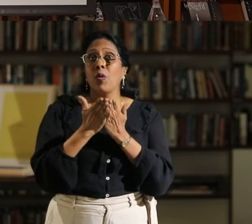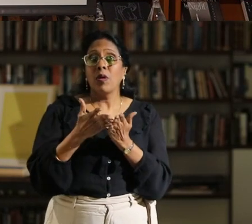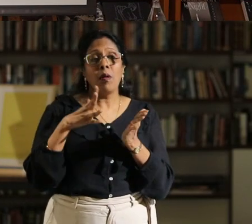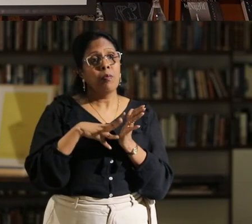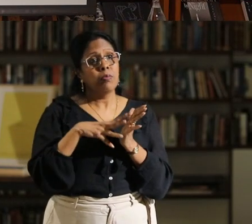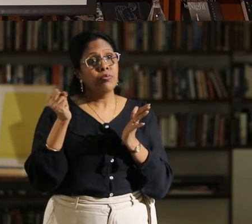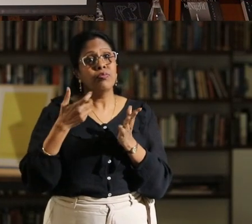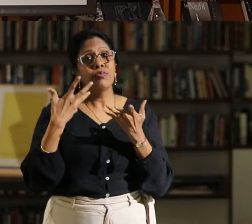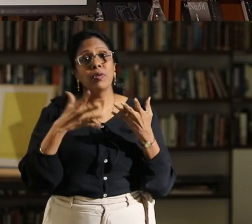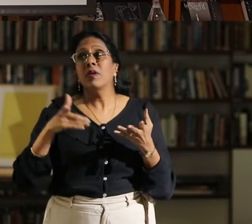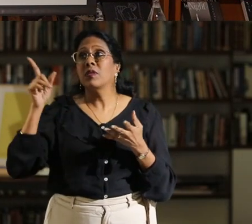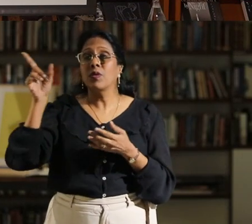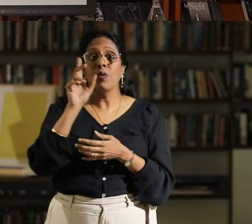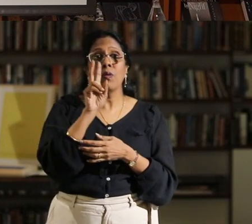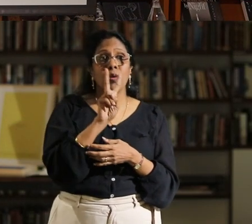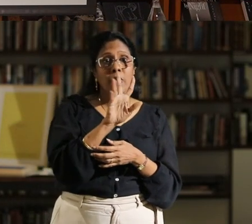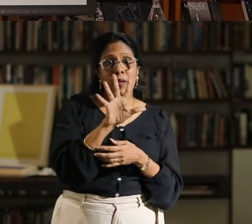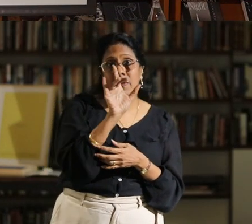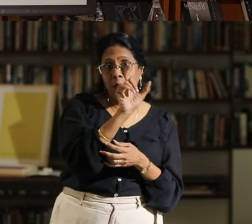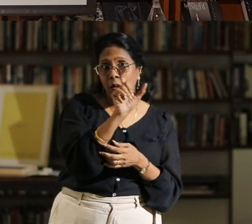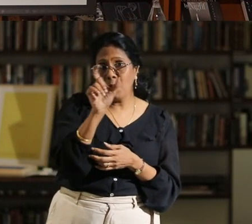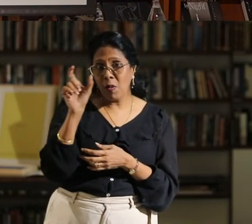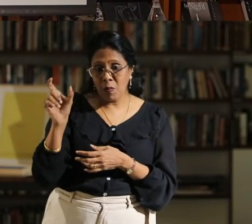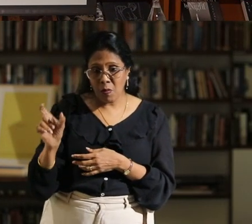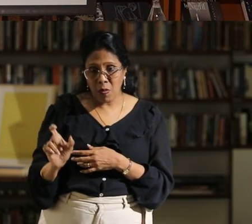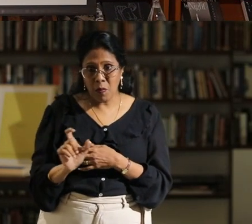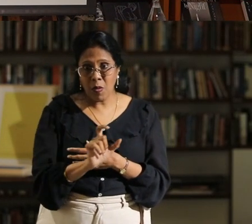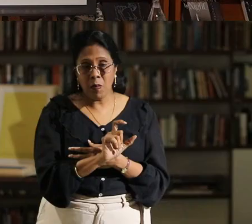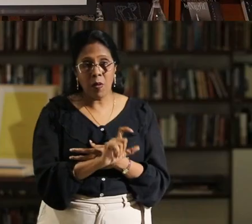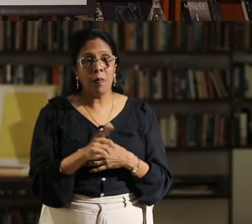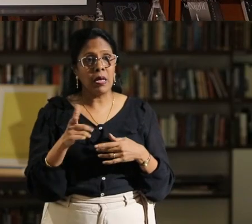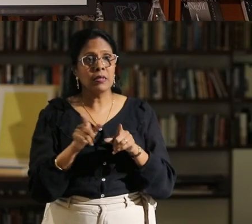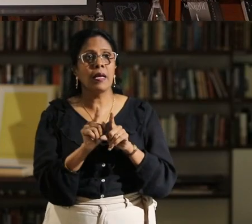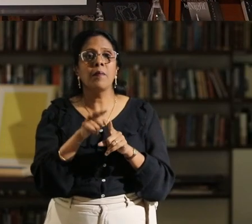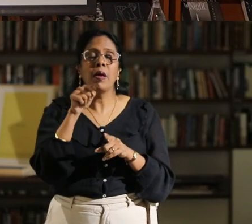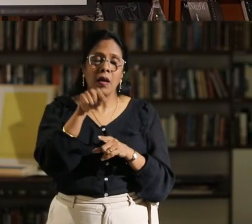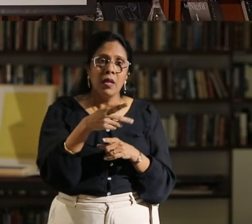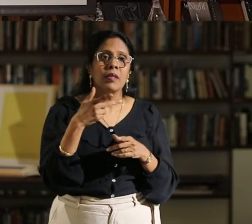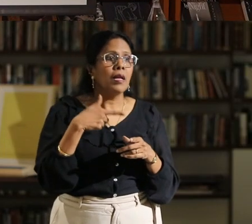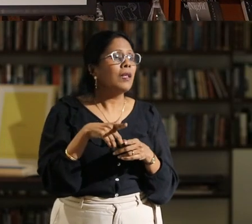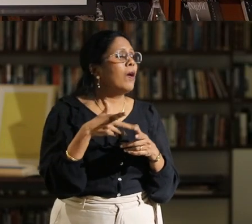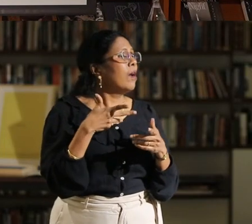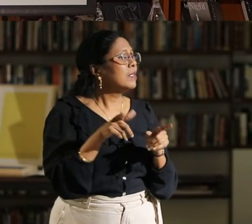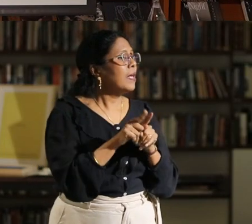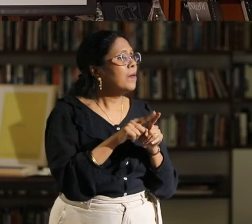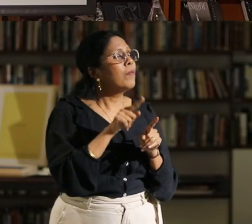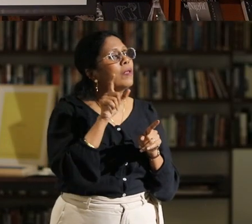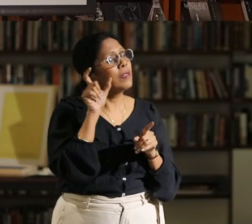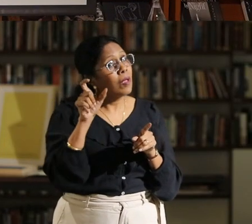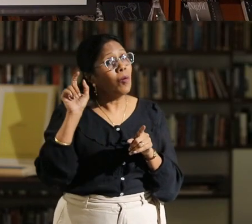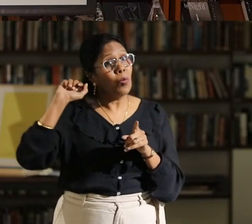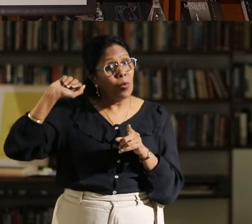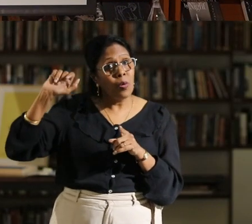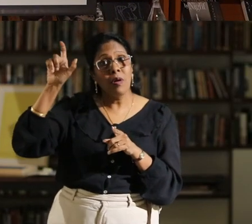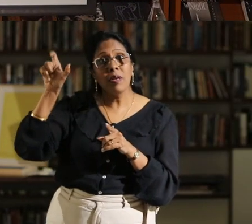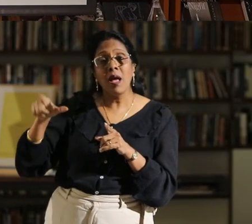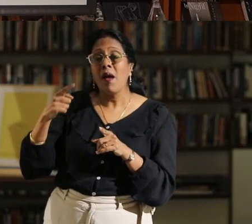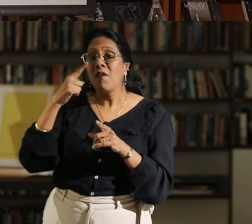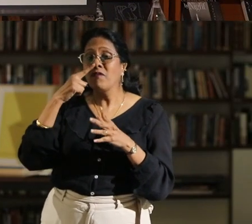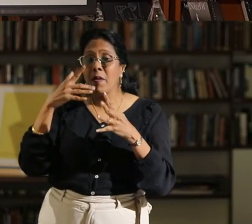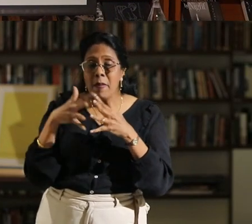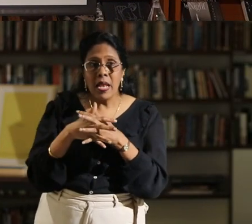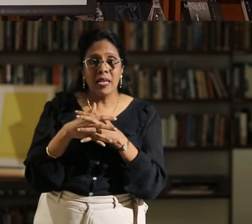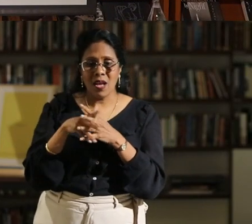sent a copy of 25 words from the Amazonas, the women of the river, 25 words that